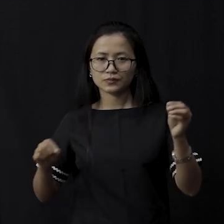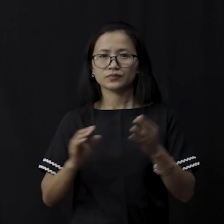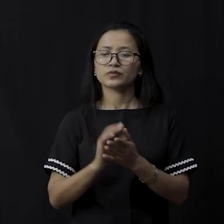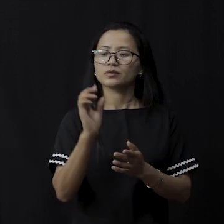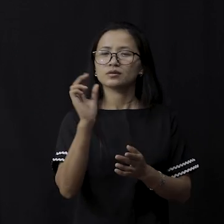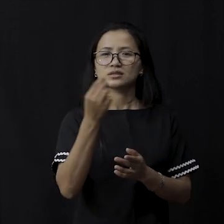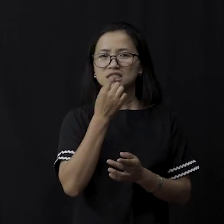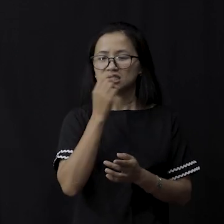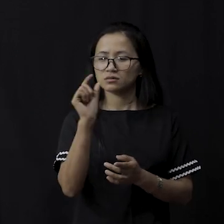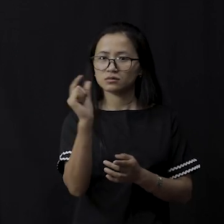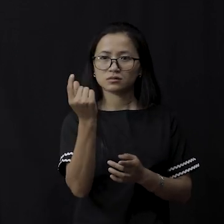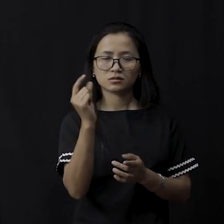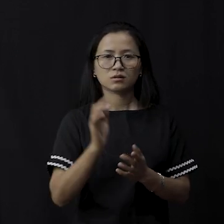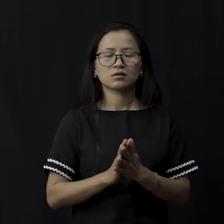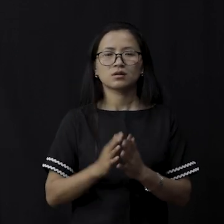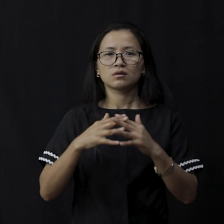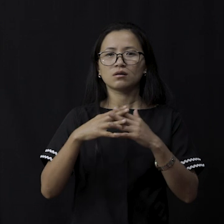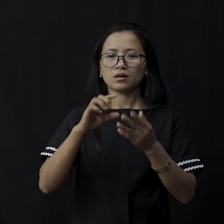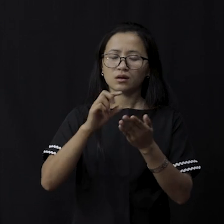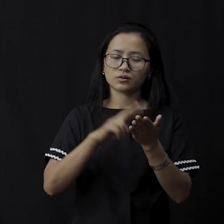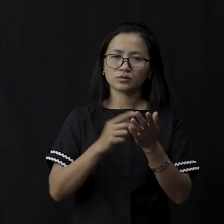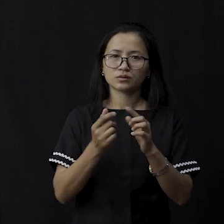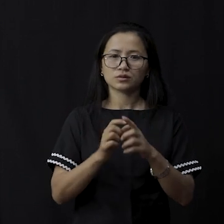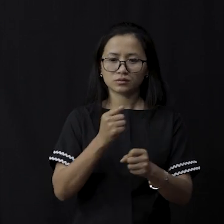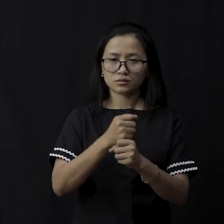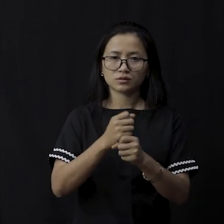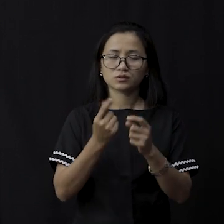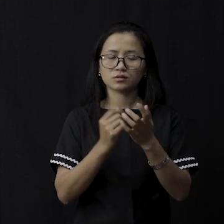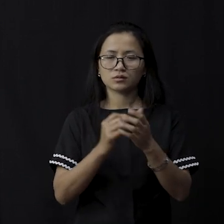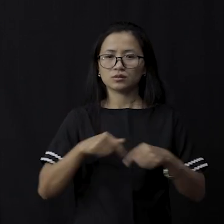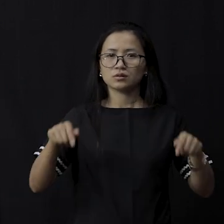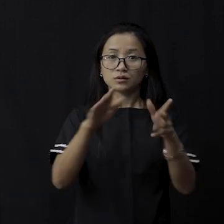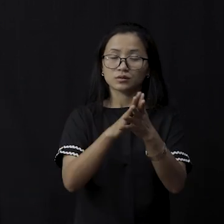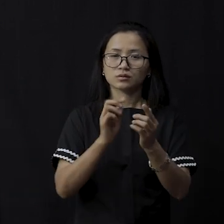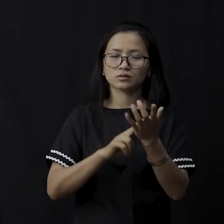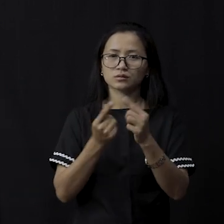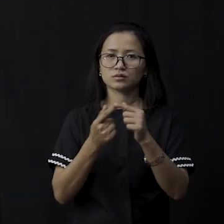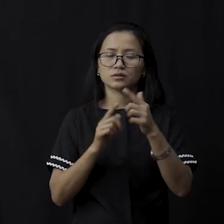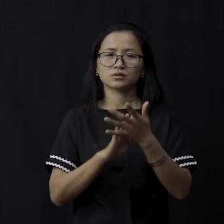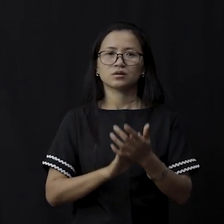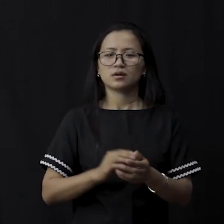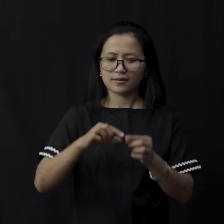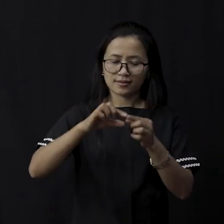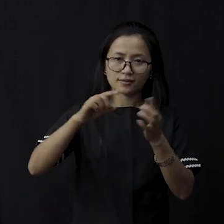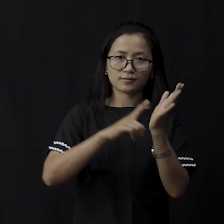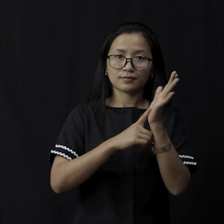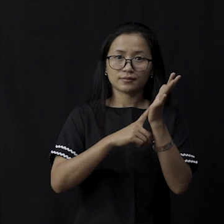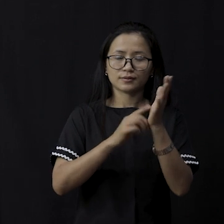egg. Walnuts. You can see the groundnuts, walnuts here. You can see the coriander here.